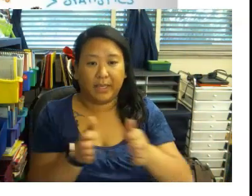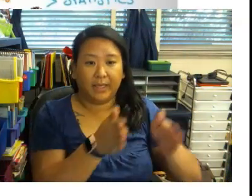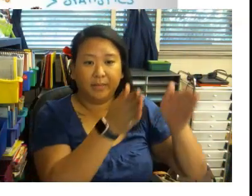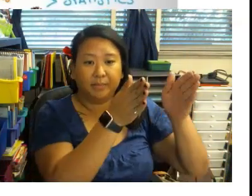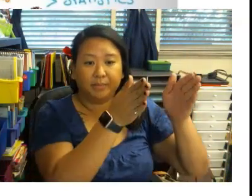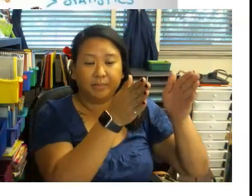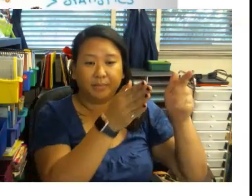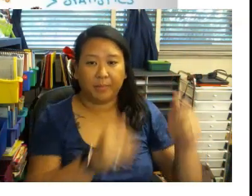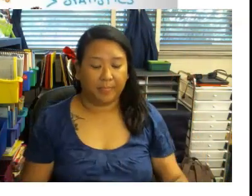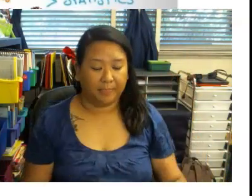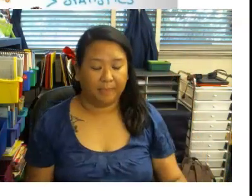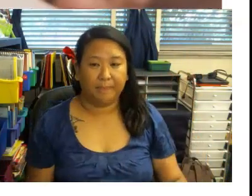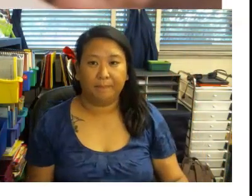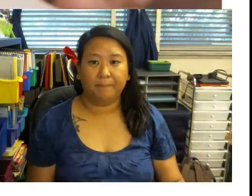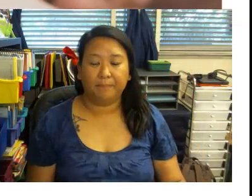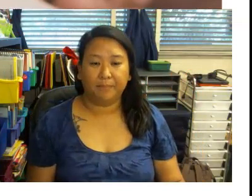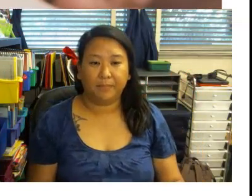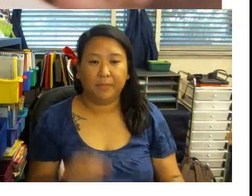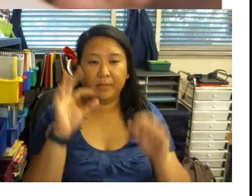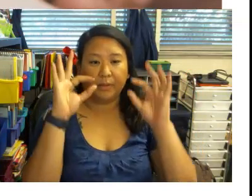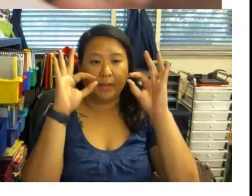To plan.